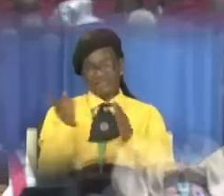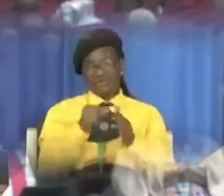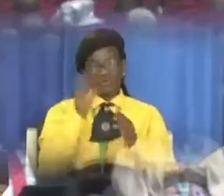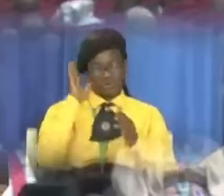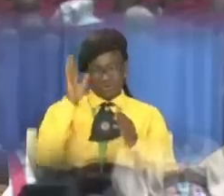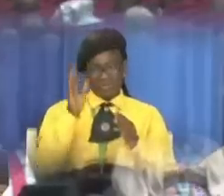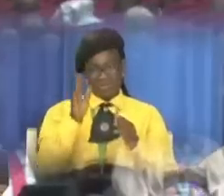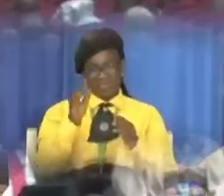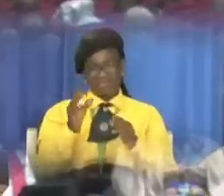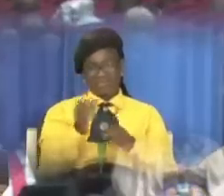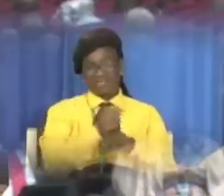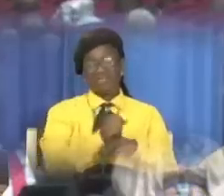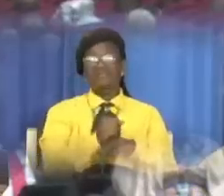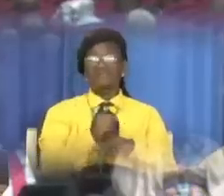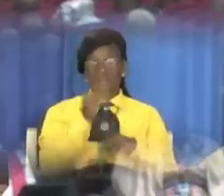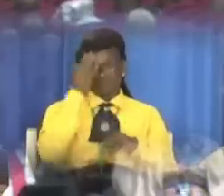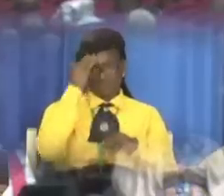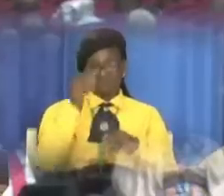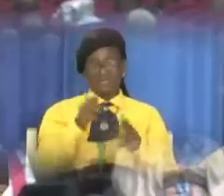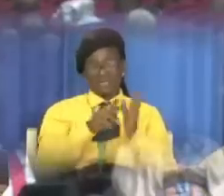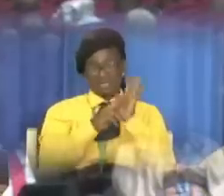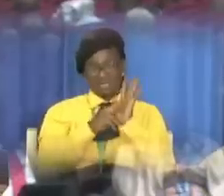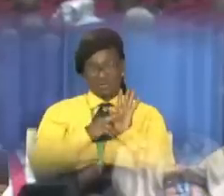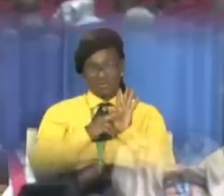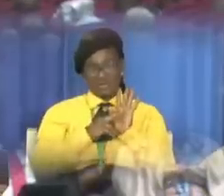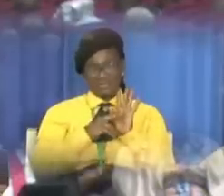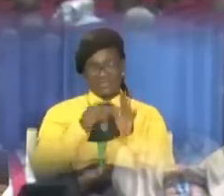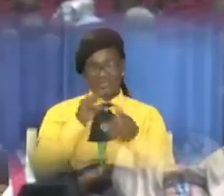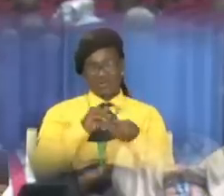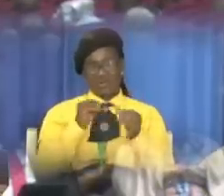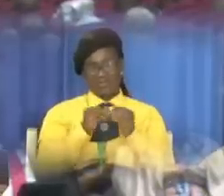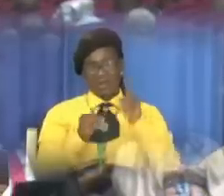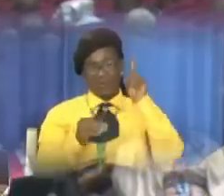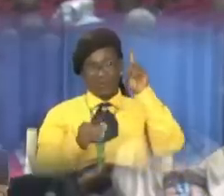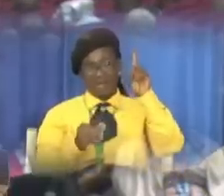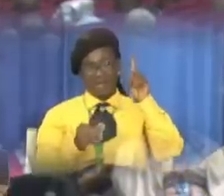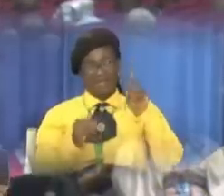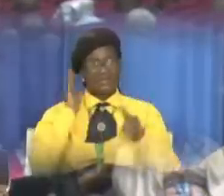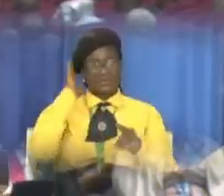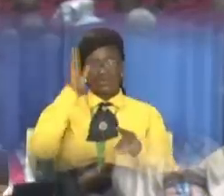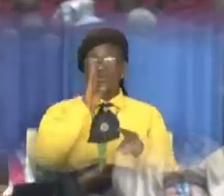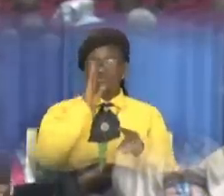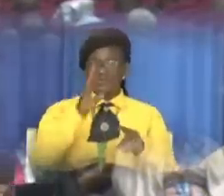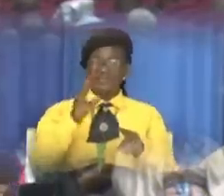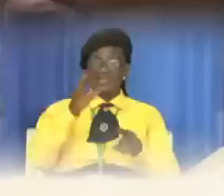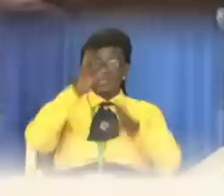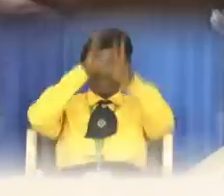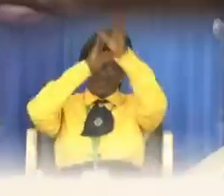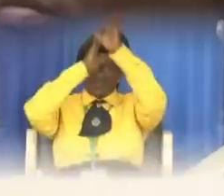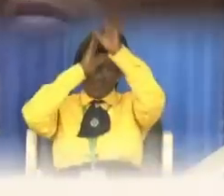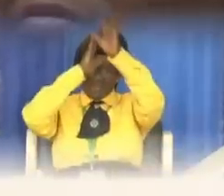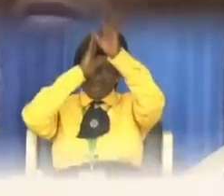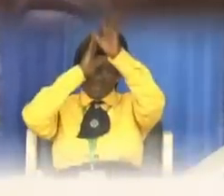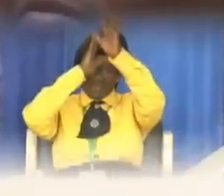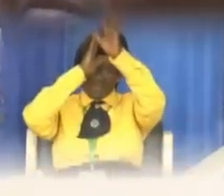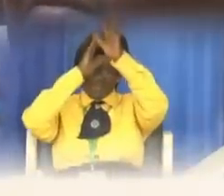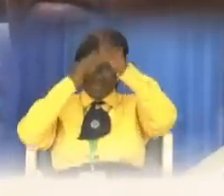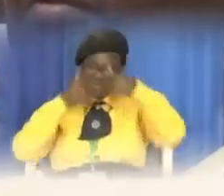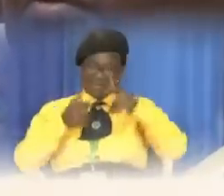Request number one will be, Father, let your light shine for me.